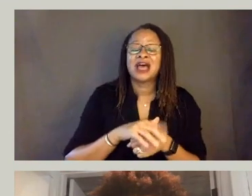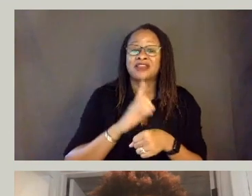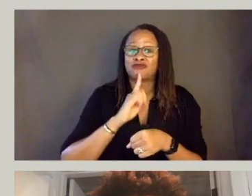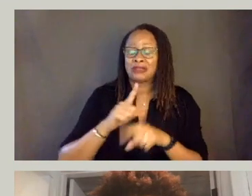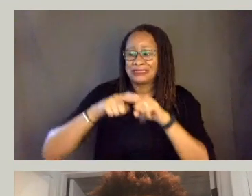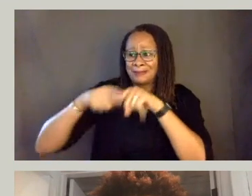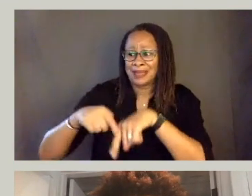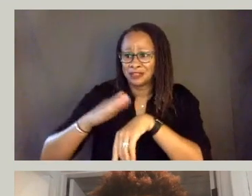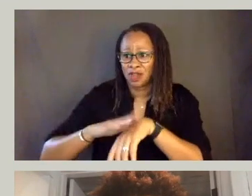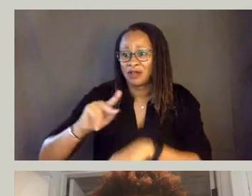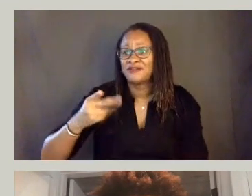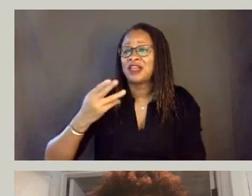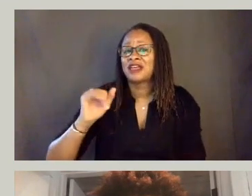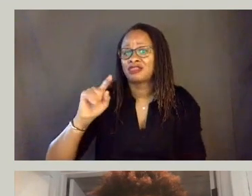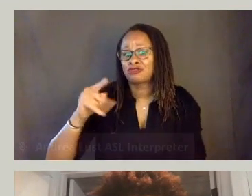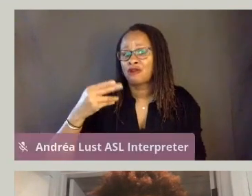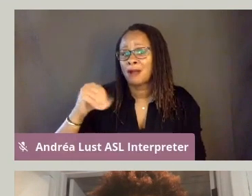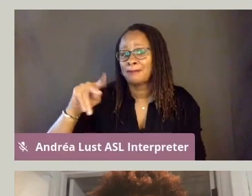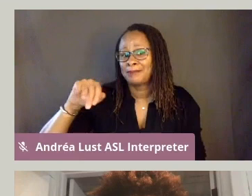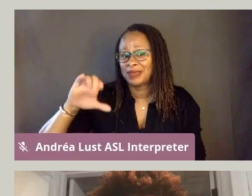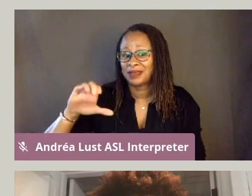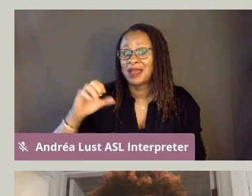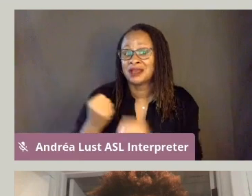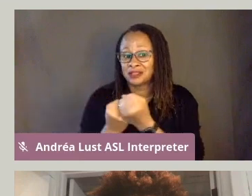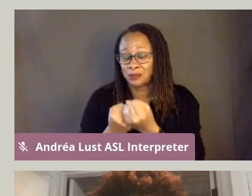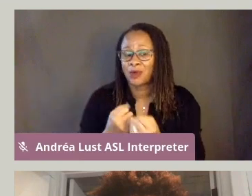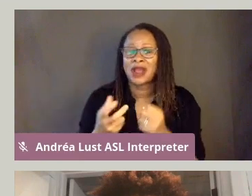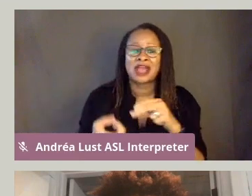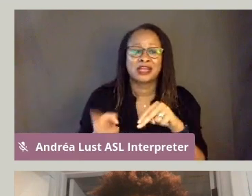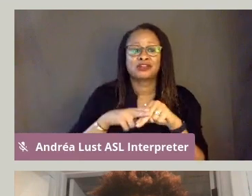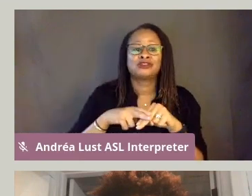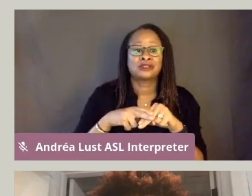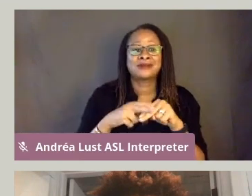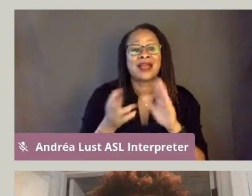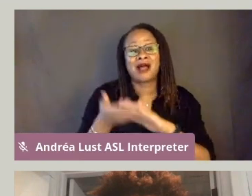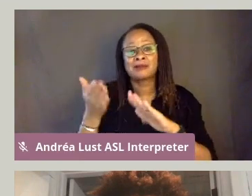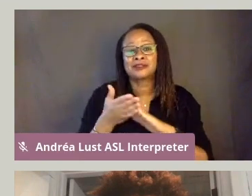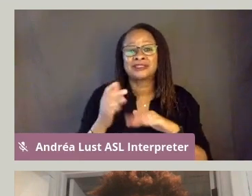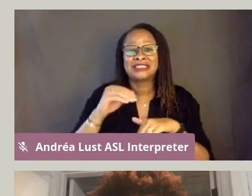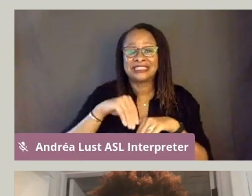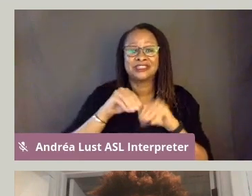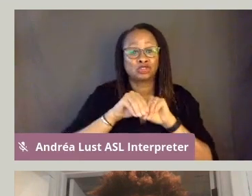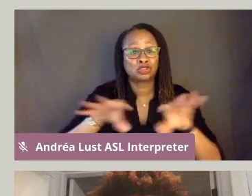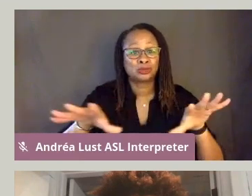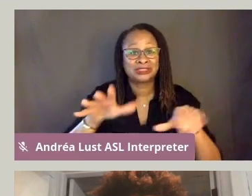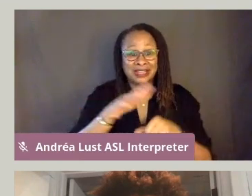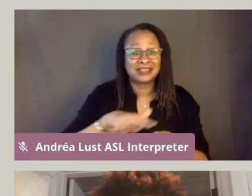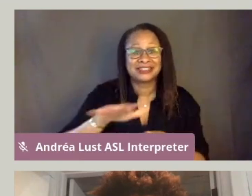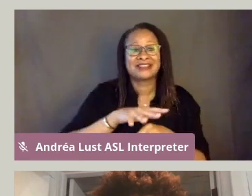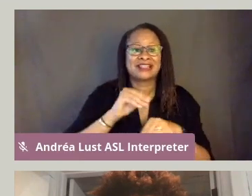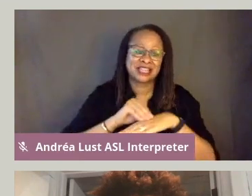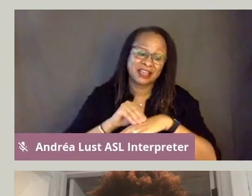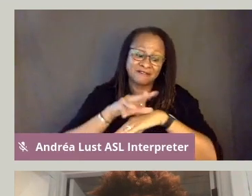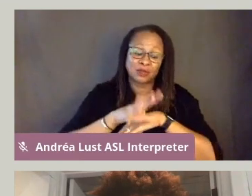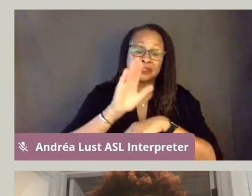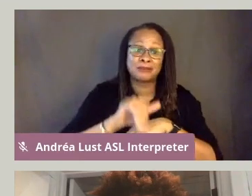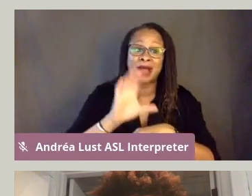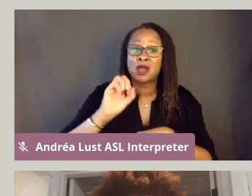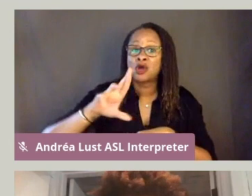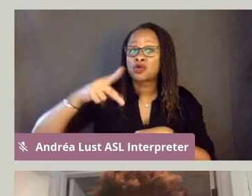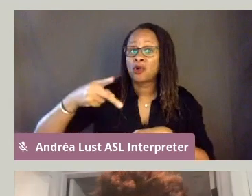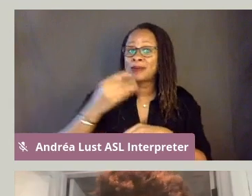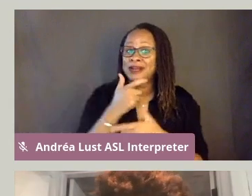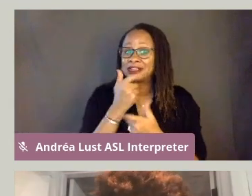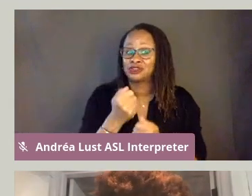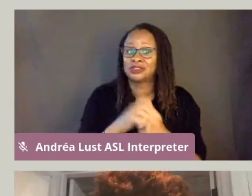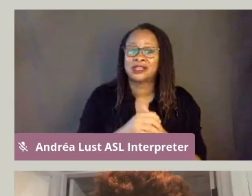support, but is increasingly operating in a distribution landscape that's influenced by corporate interests. A point